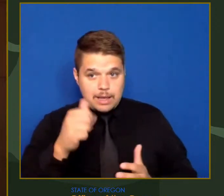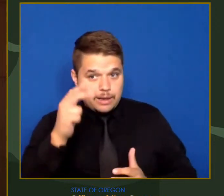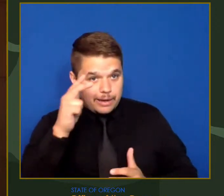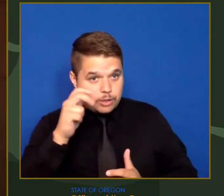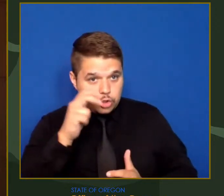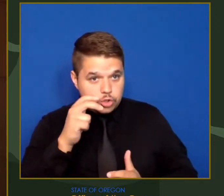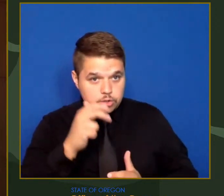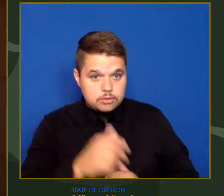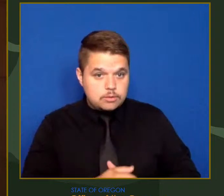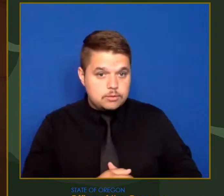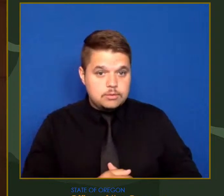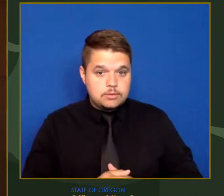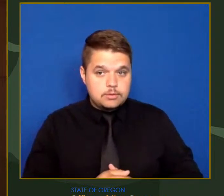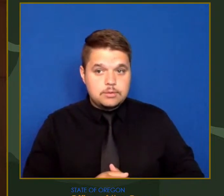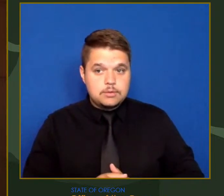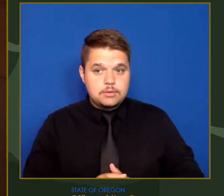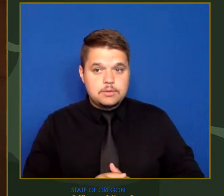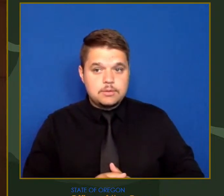there's a little bit of an echo.